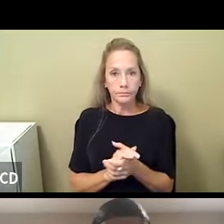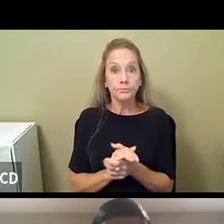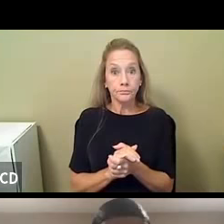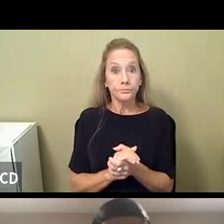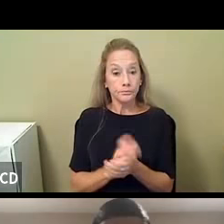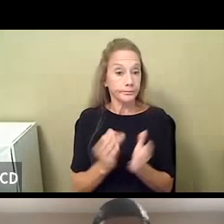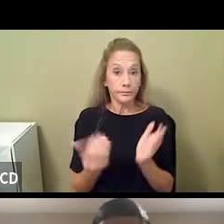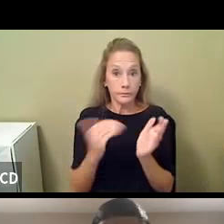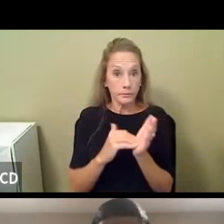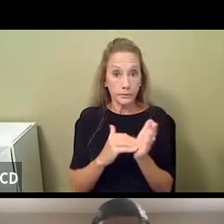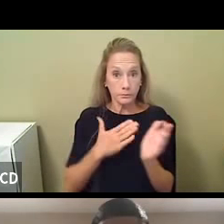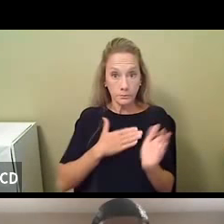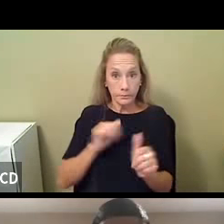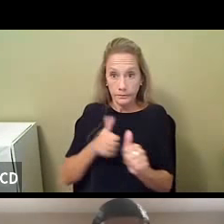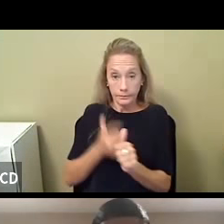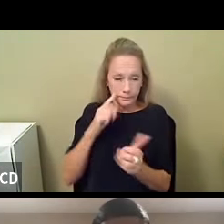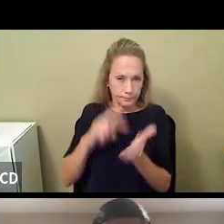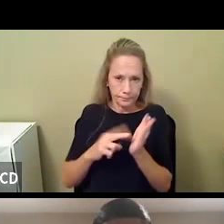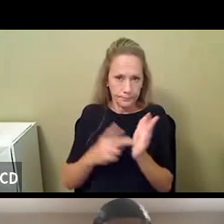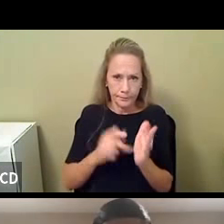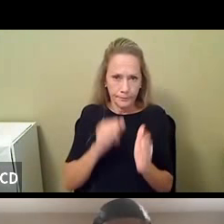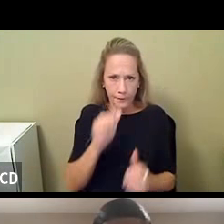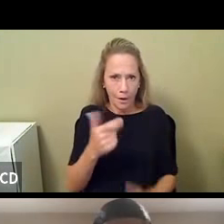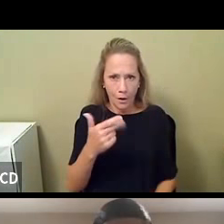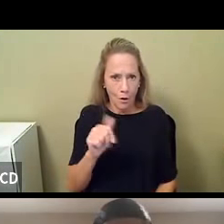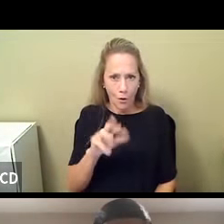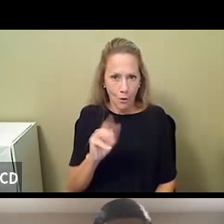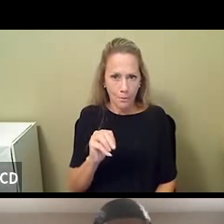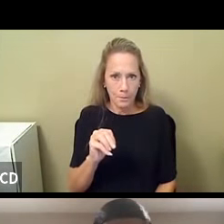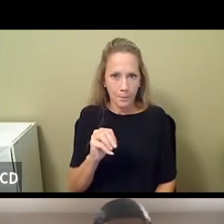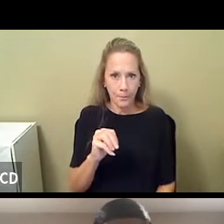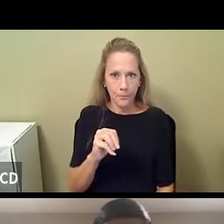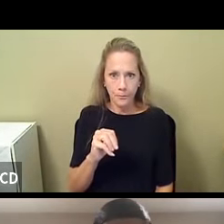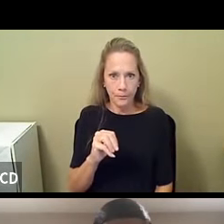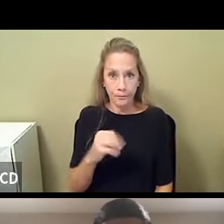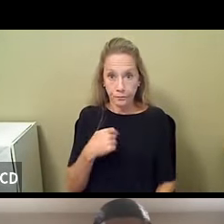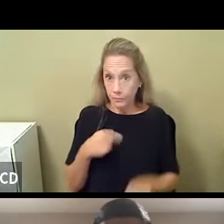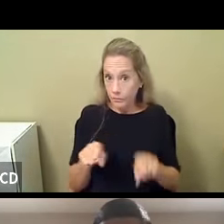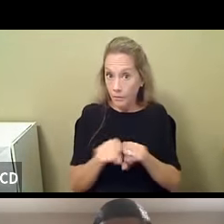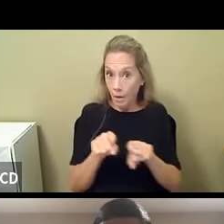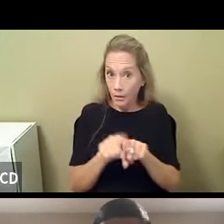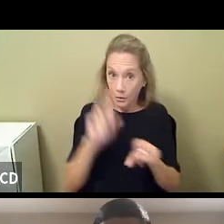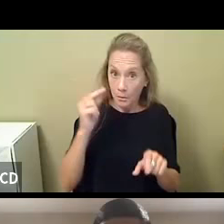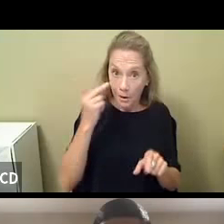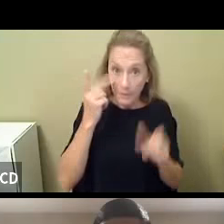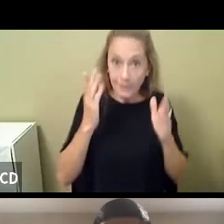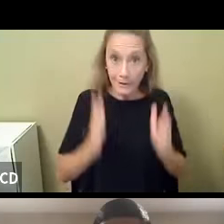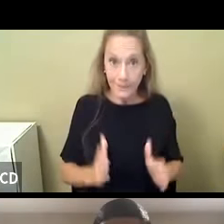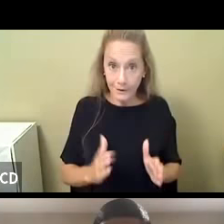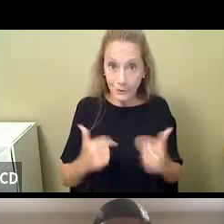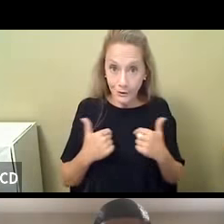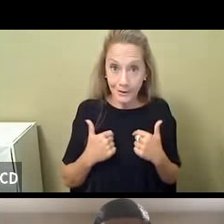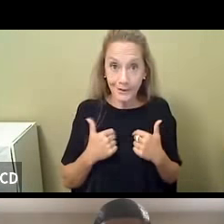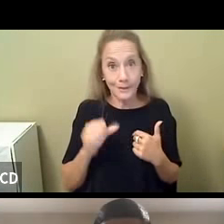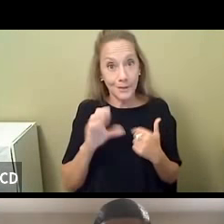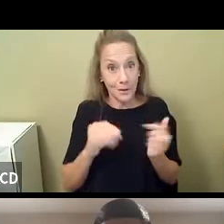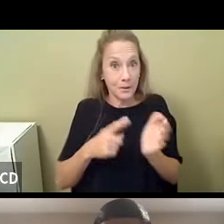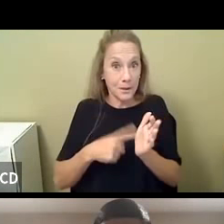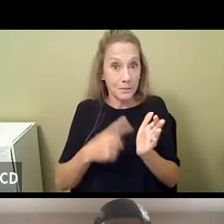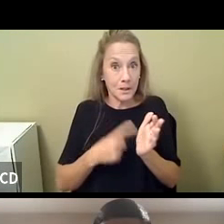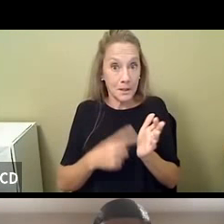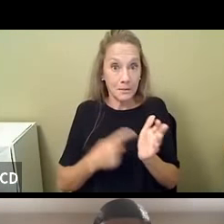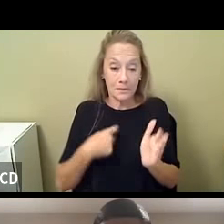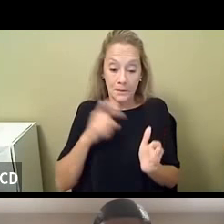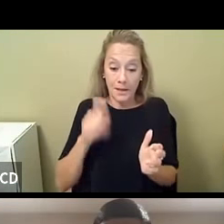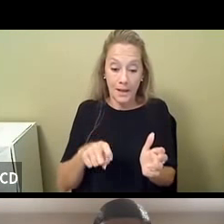Yeah, again, my intention, Dr. B, was not to harm anyone. And I'm also a politician. And sometimes, you know, I have to